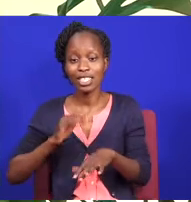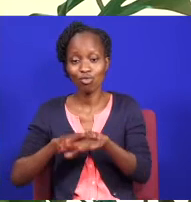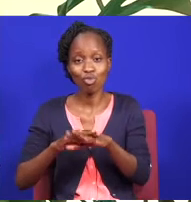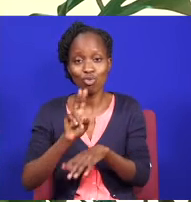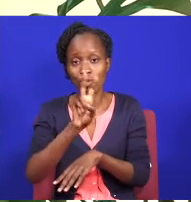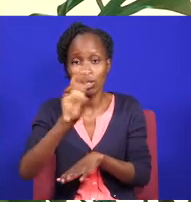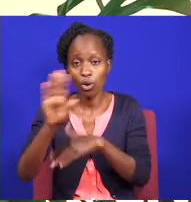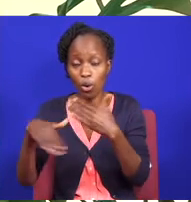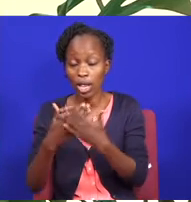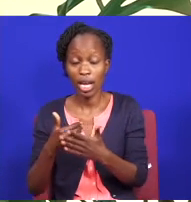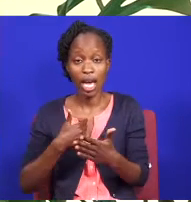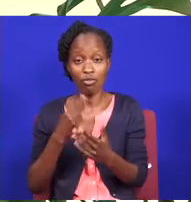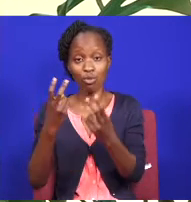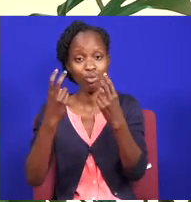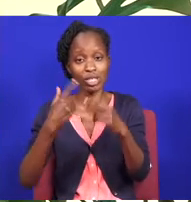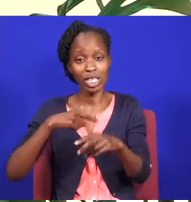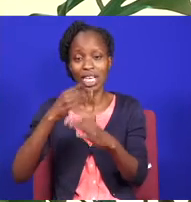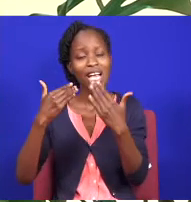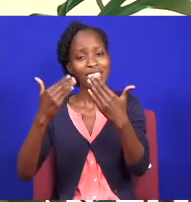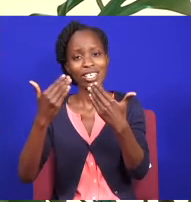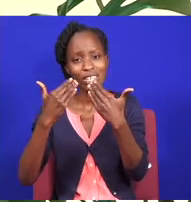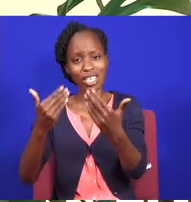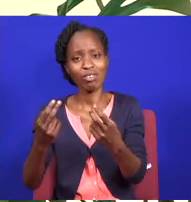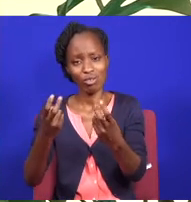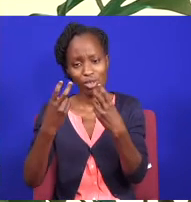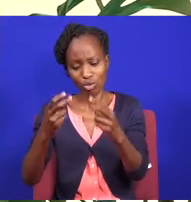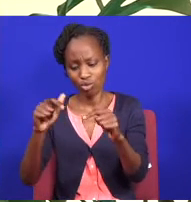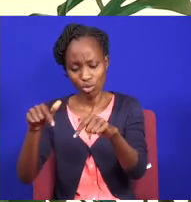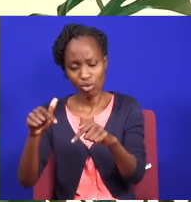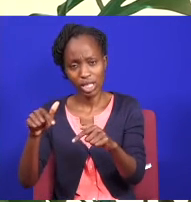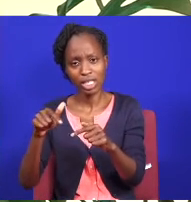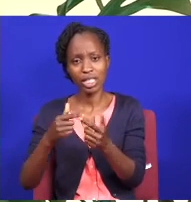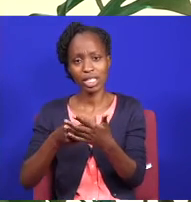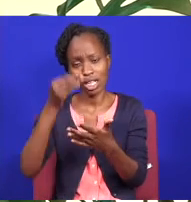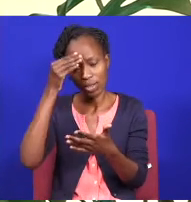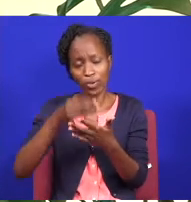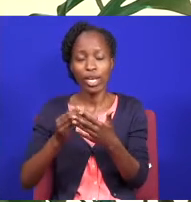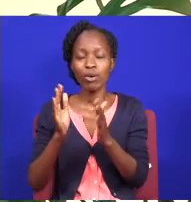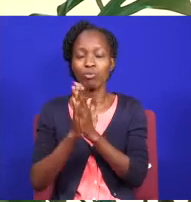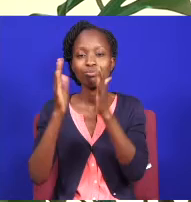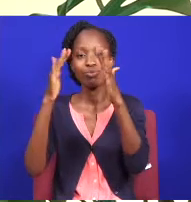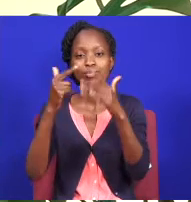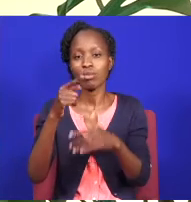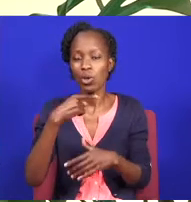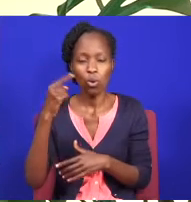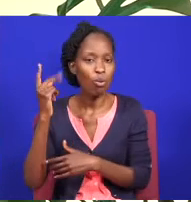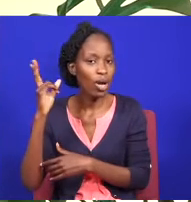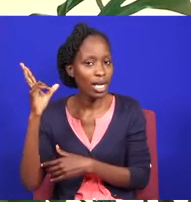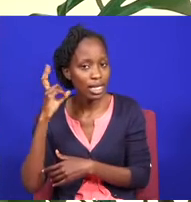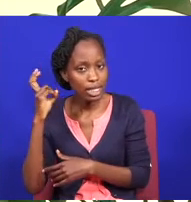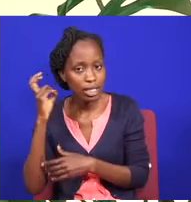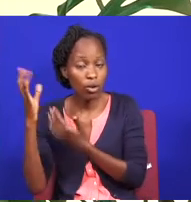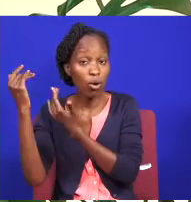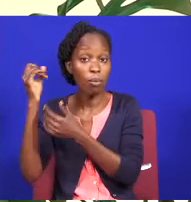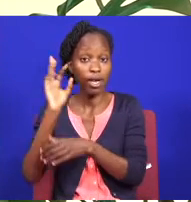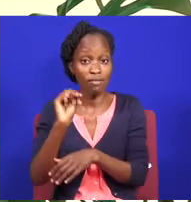have you with us. Thank you so much for joining us for today's lesson. We really appreciate those who are listening to us, those who are